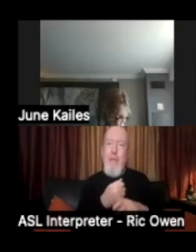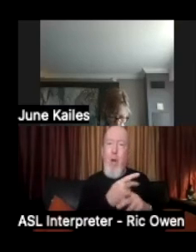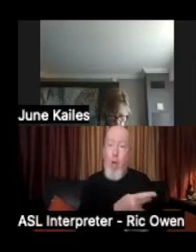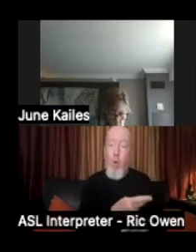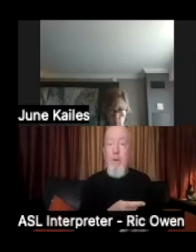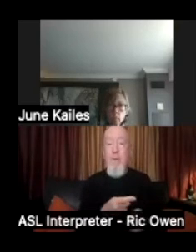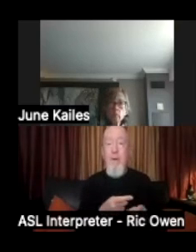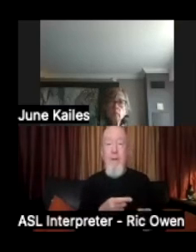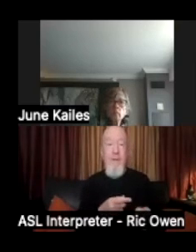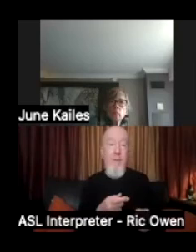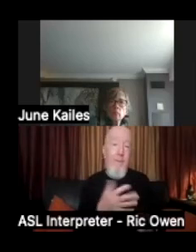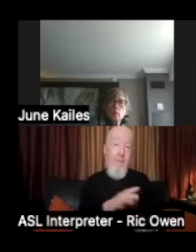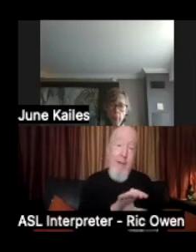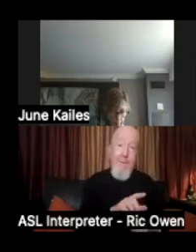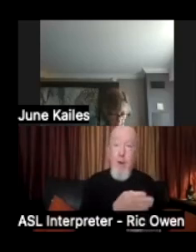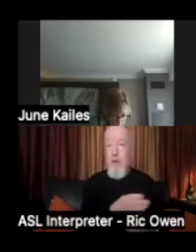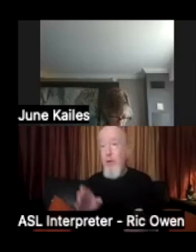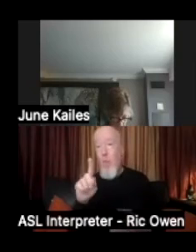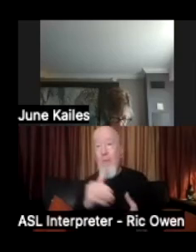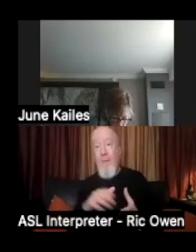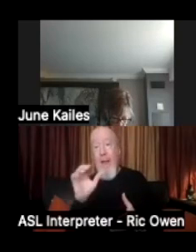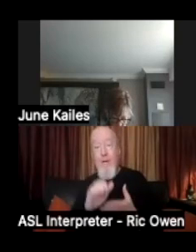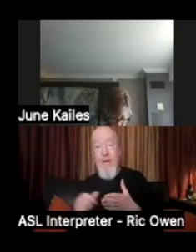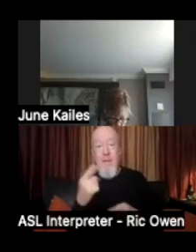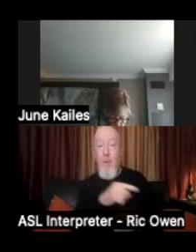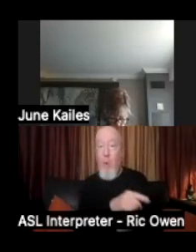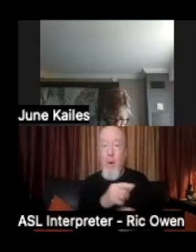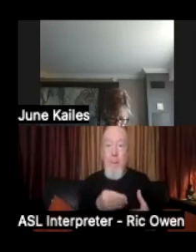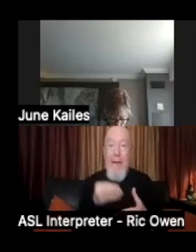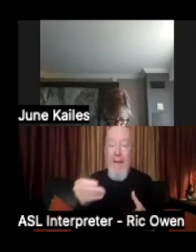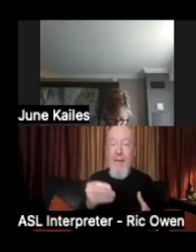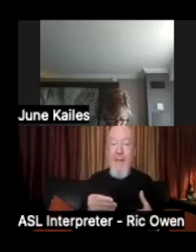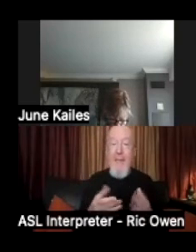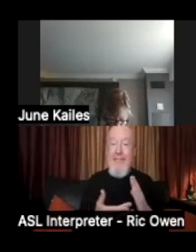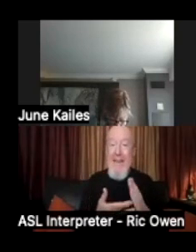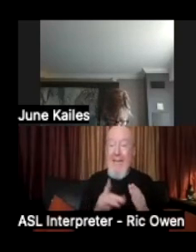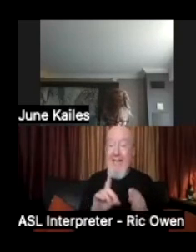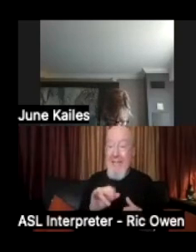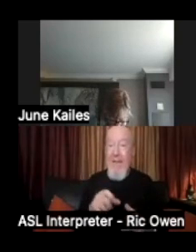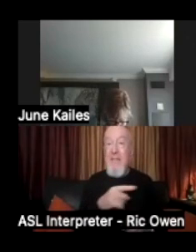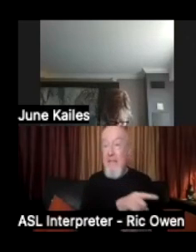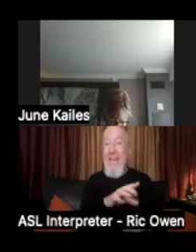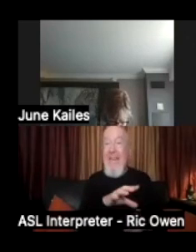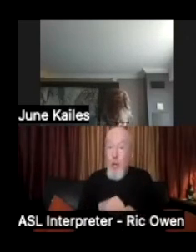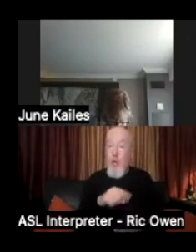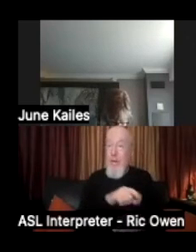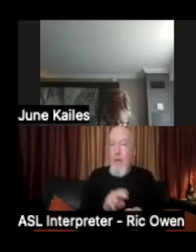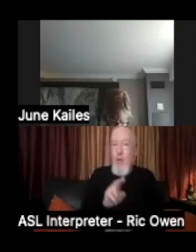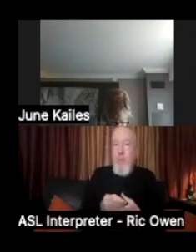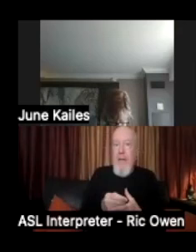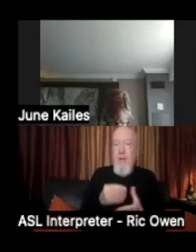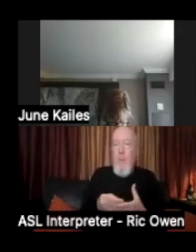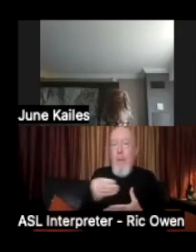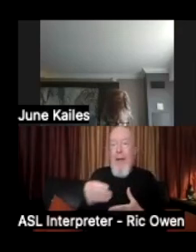assistive technology devices, which would include also backup portable power stations.